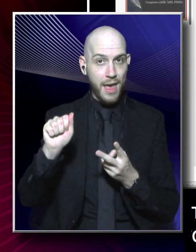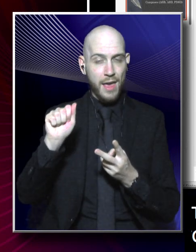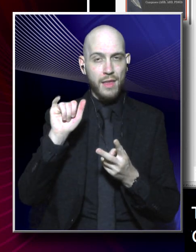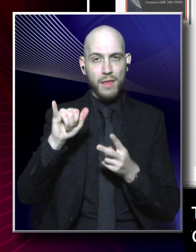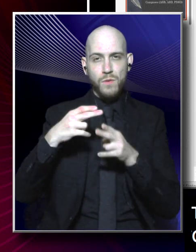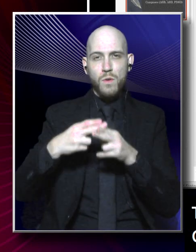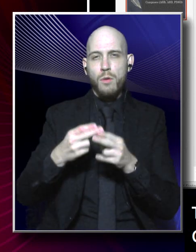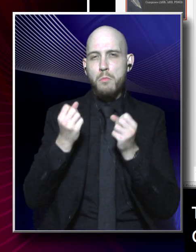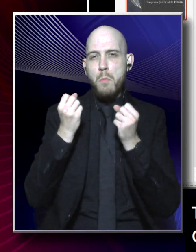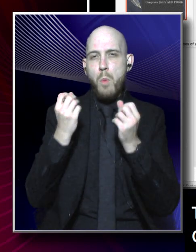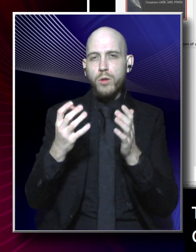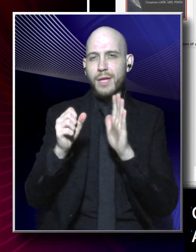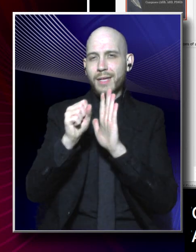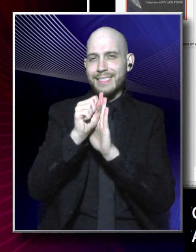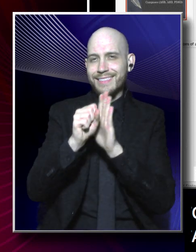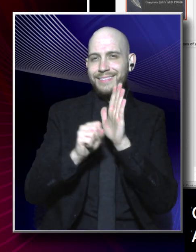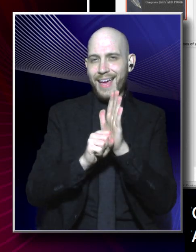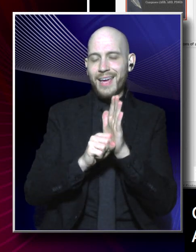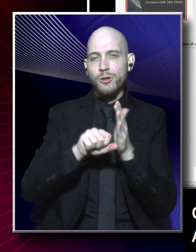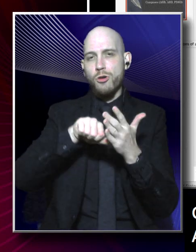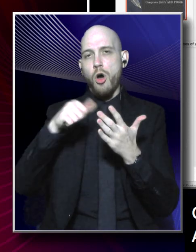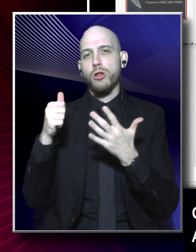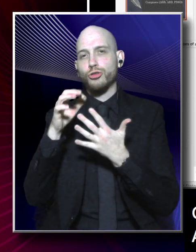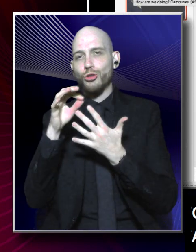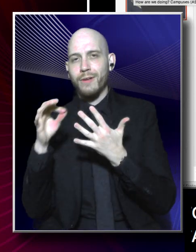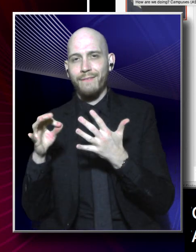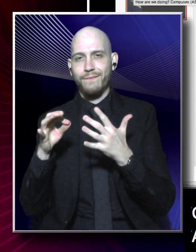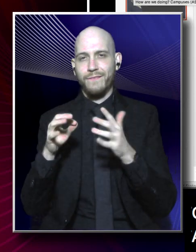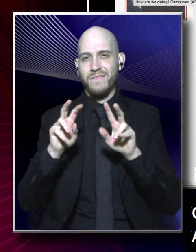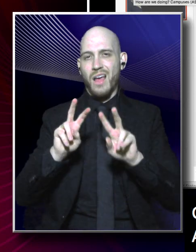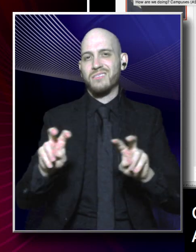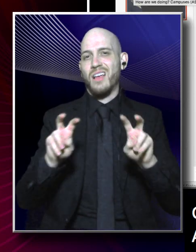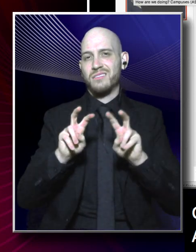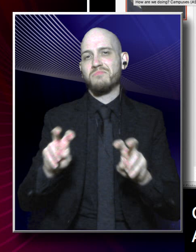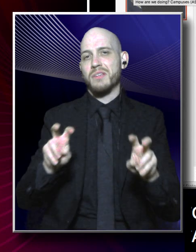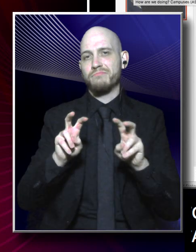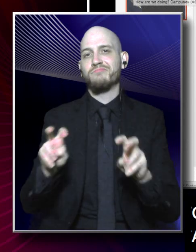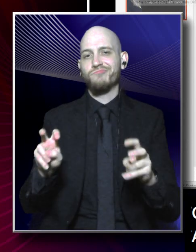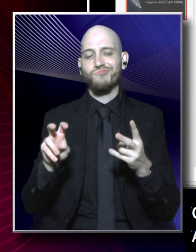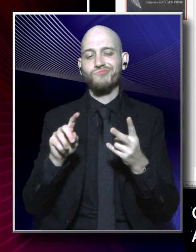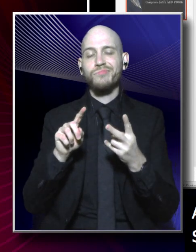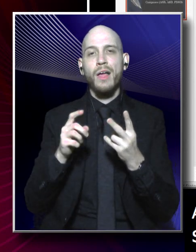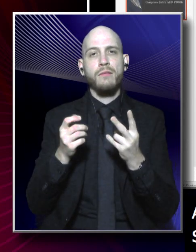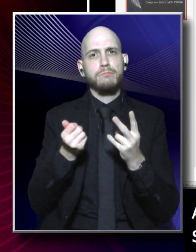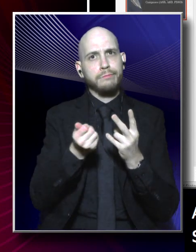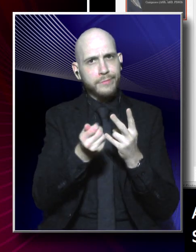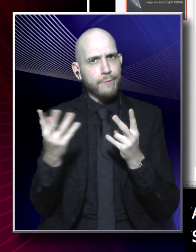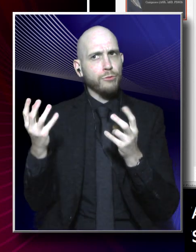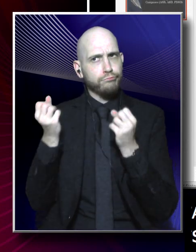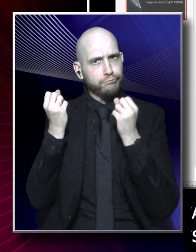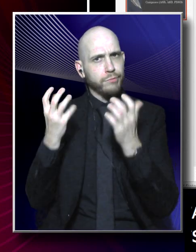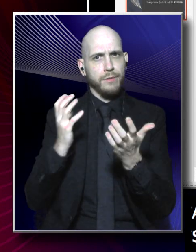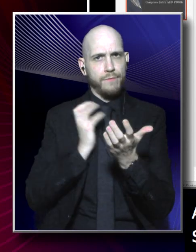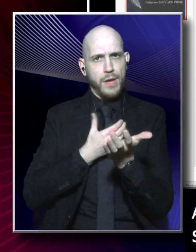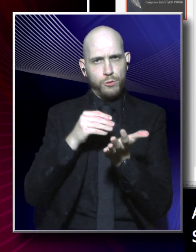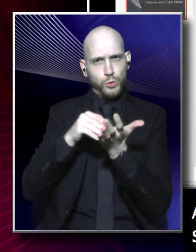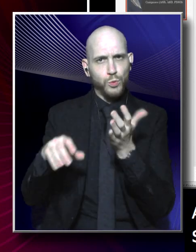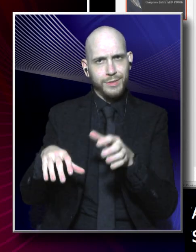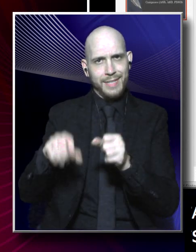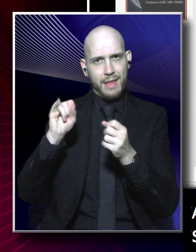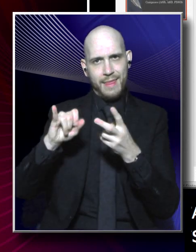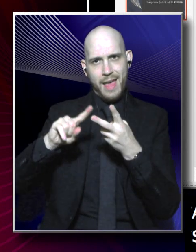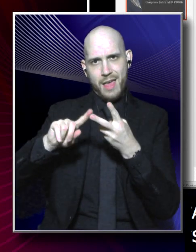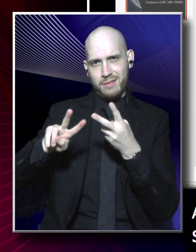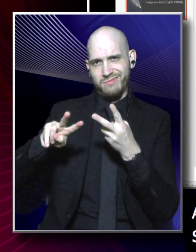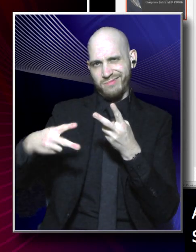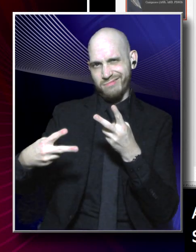Alternative Assessment. We have a fairly large number of our students who take the ALT assessment, where generally in a public